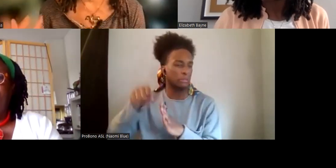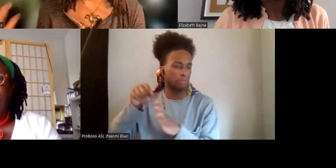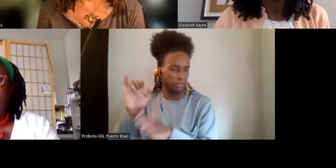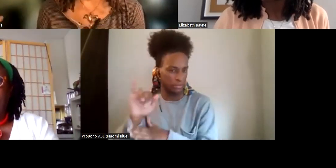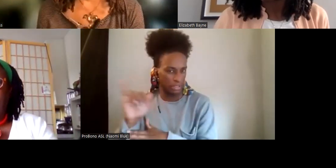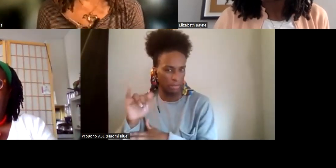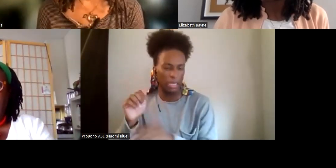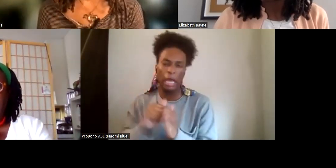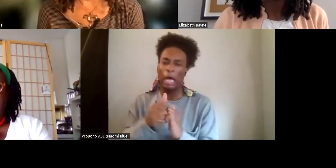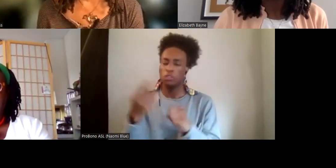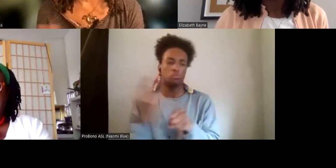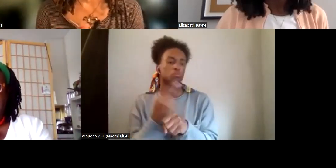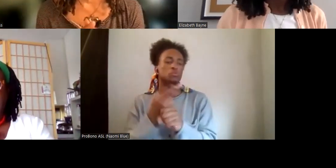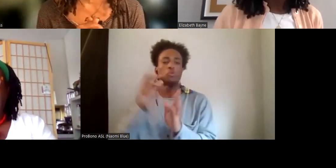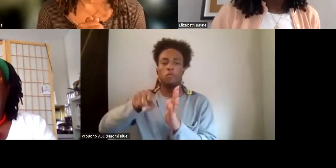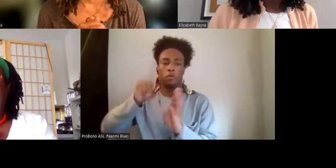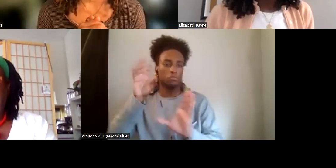use film in your own work?